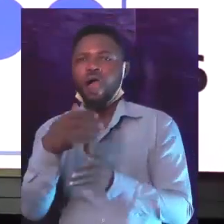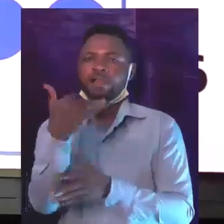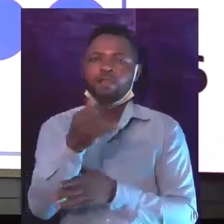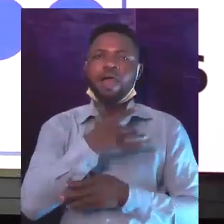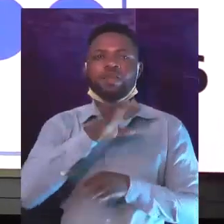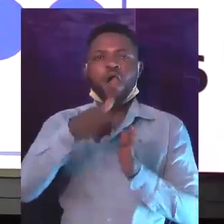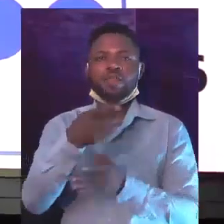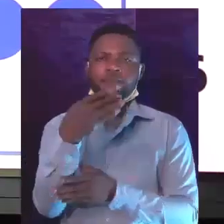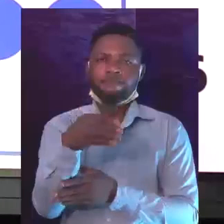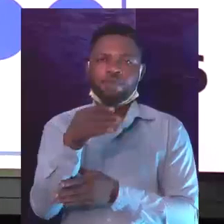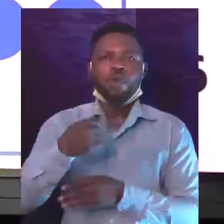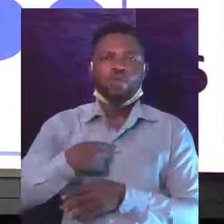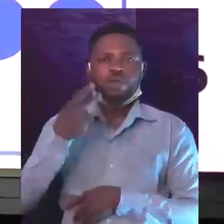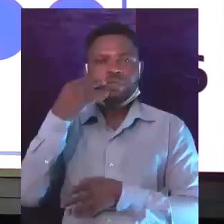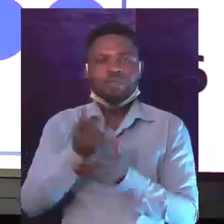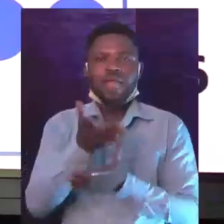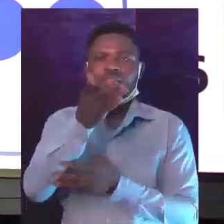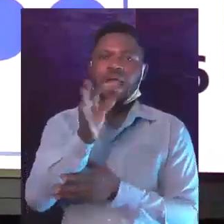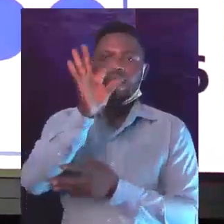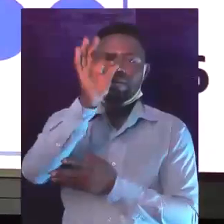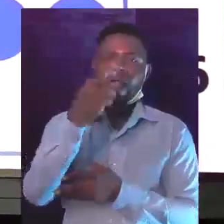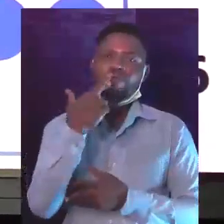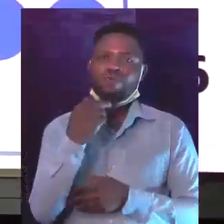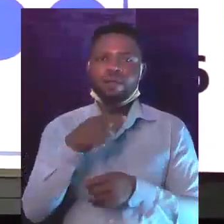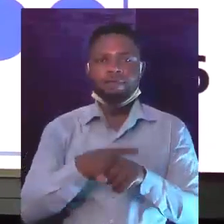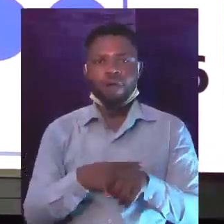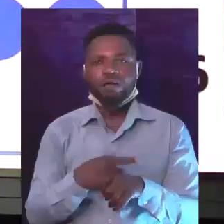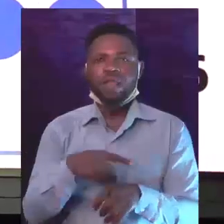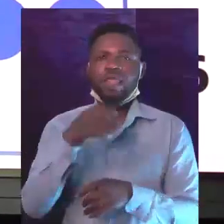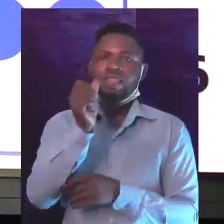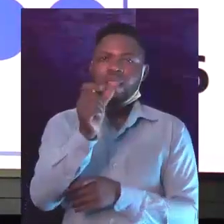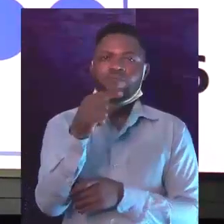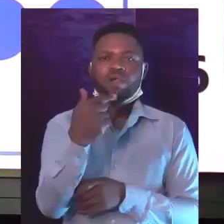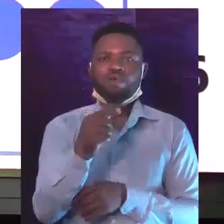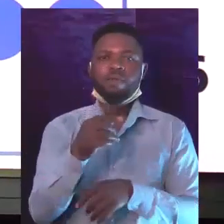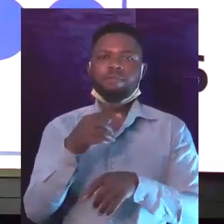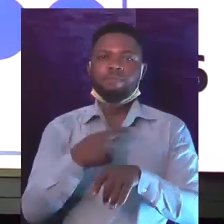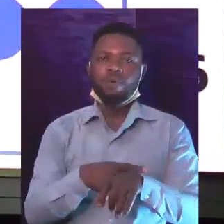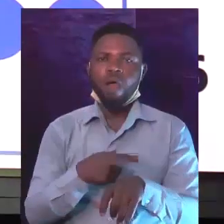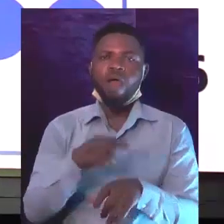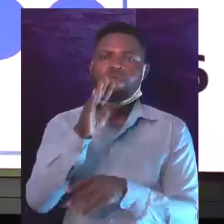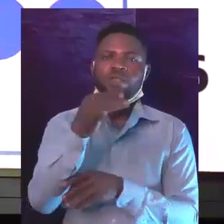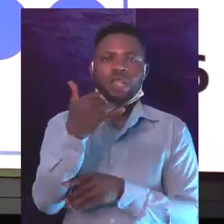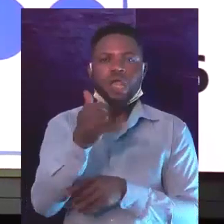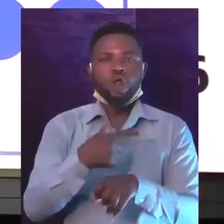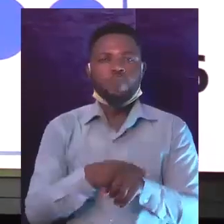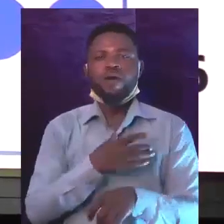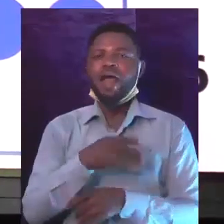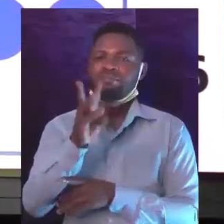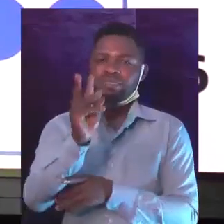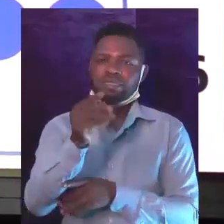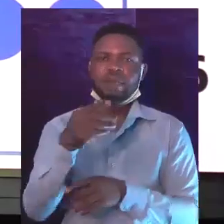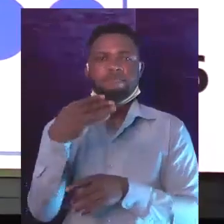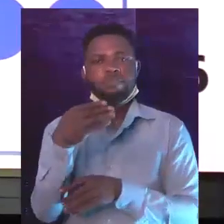blue. And now we see that there are 9 red balls, 11 green balls, 14 yellow balls, and 16 blue